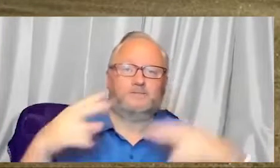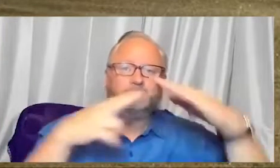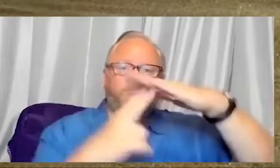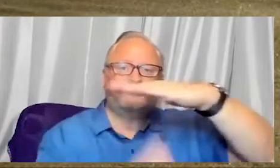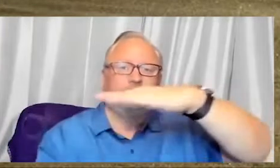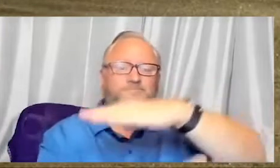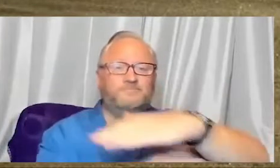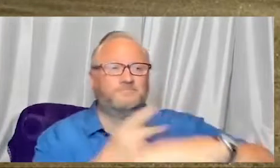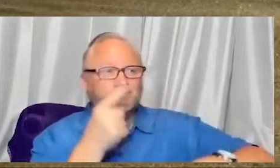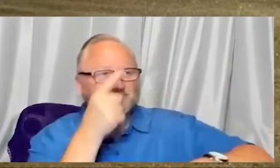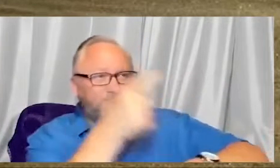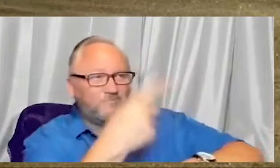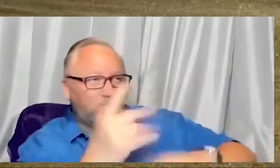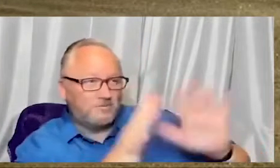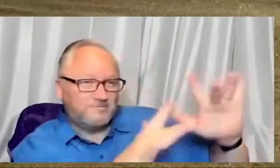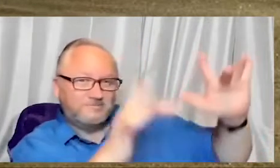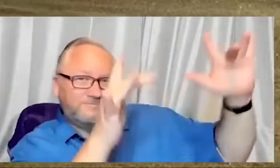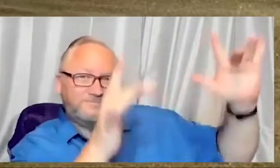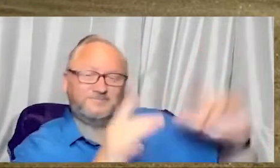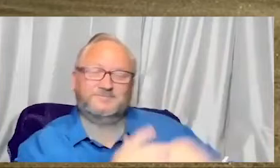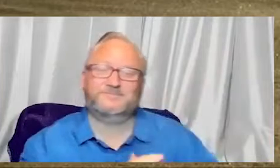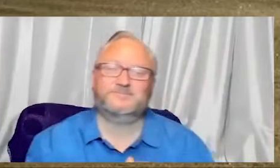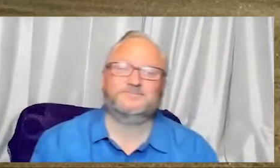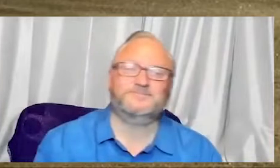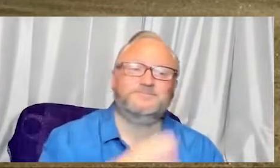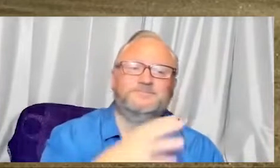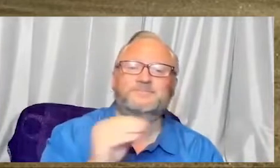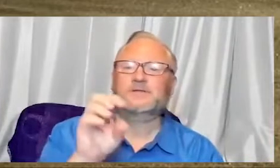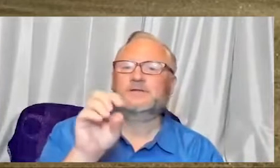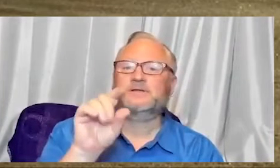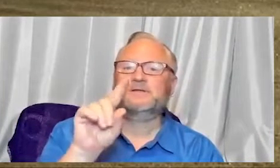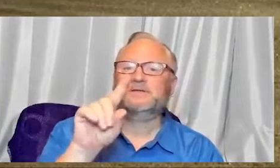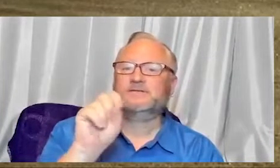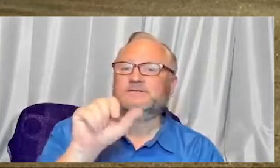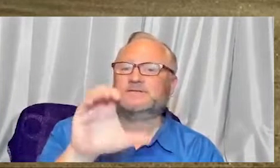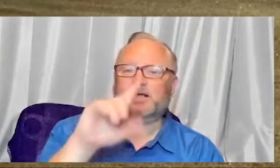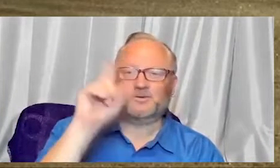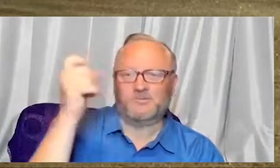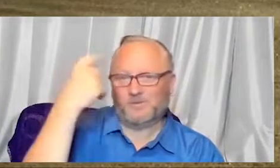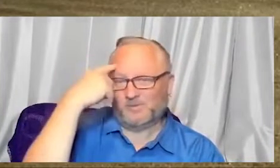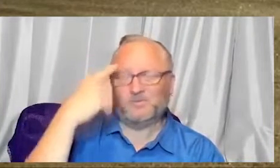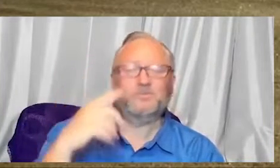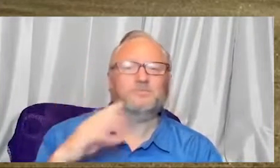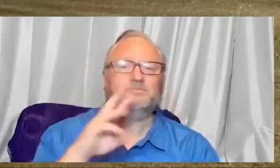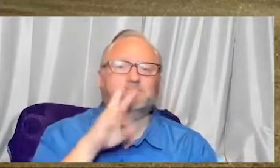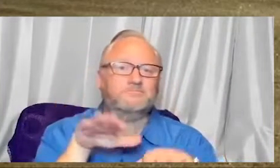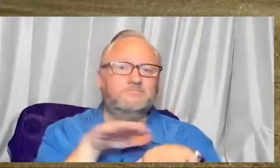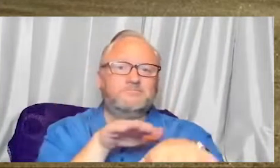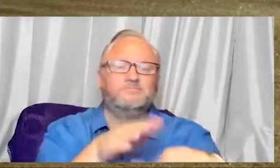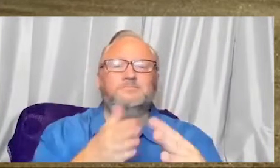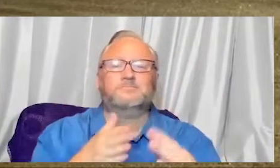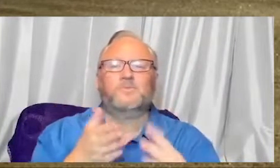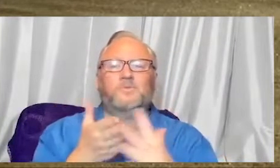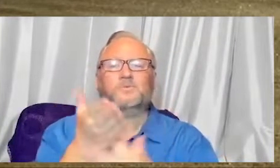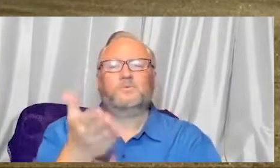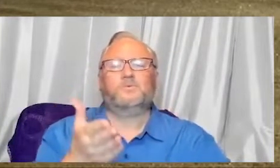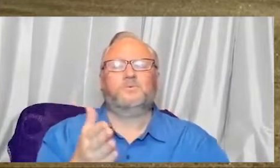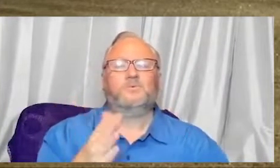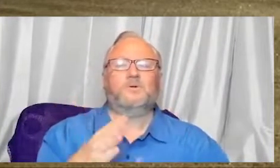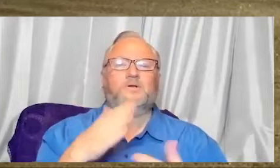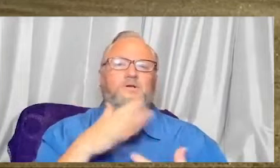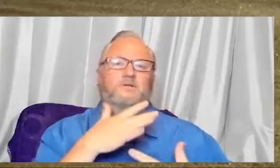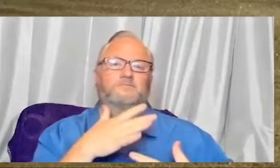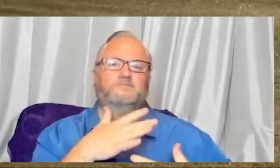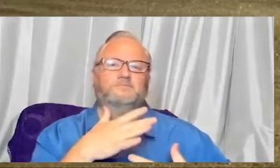in the distance. I am the Sacramento River, flowing through the heart of California, a